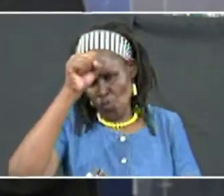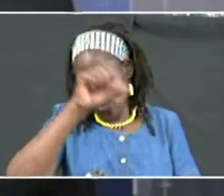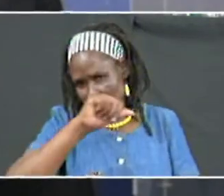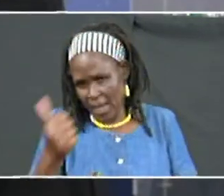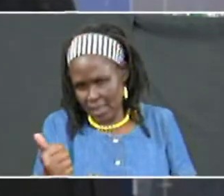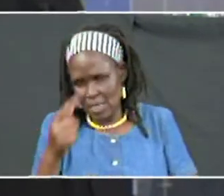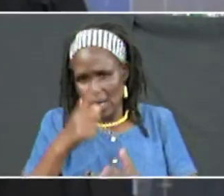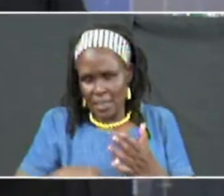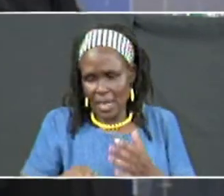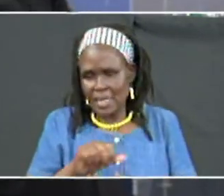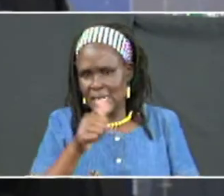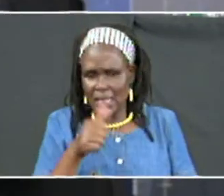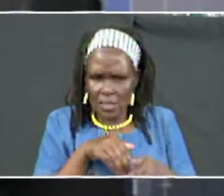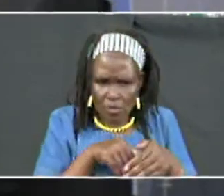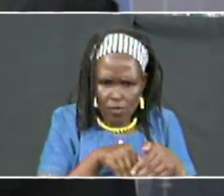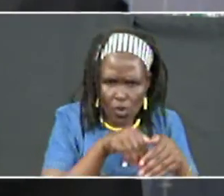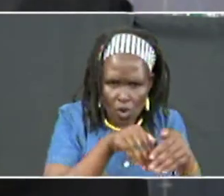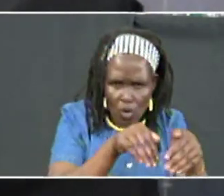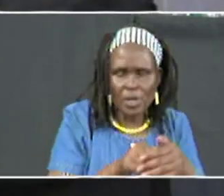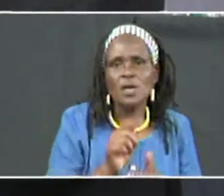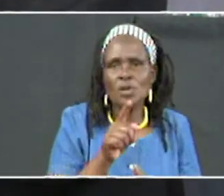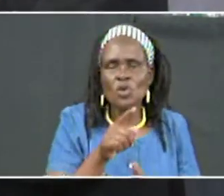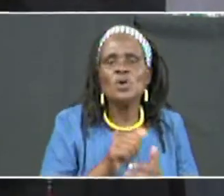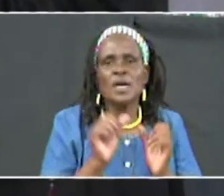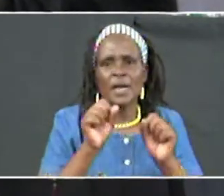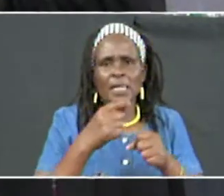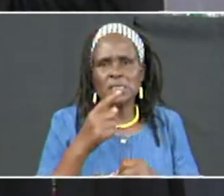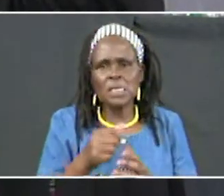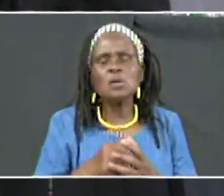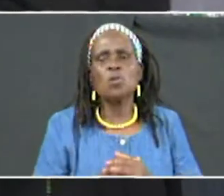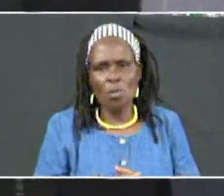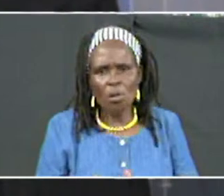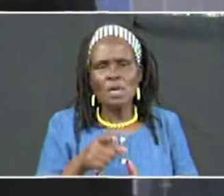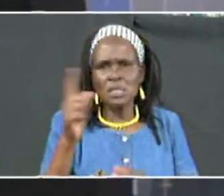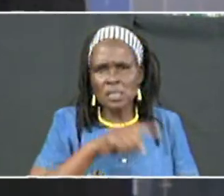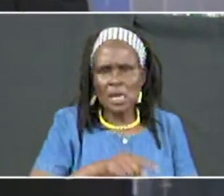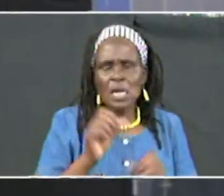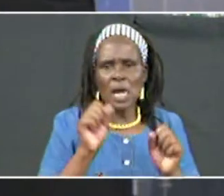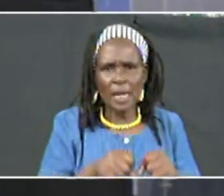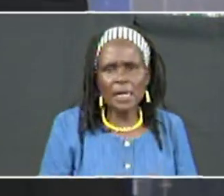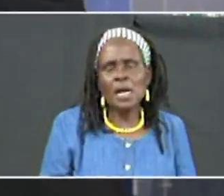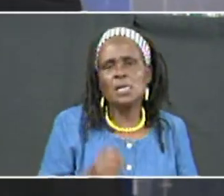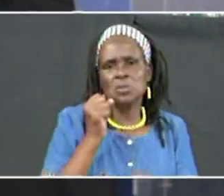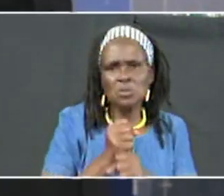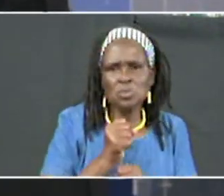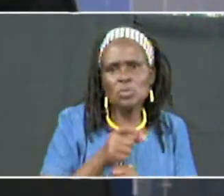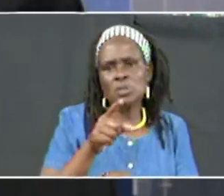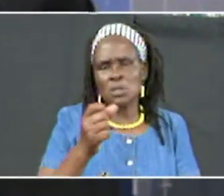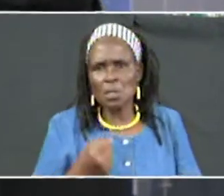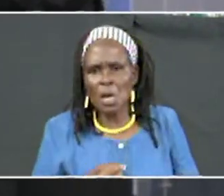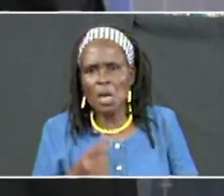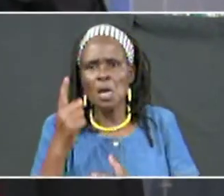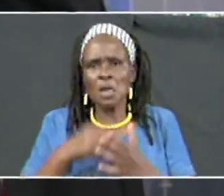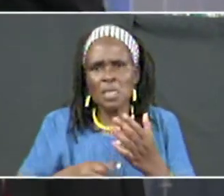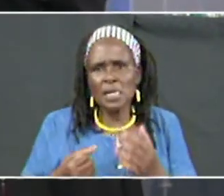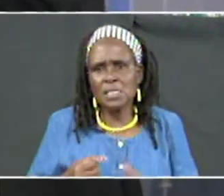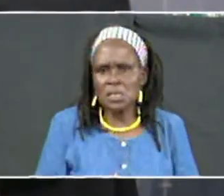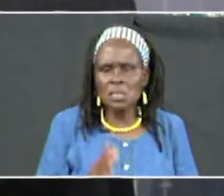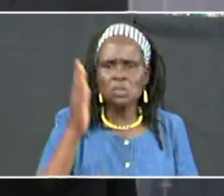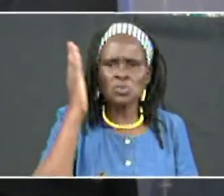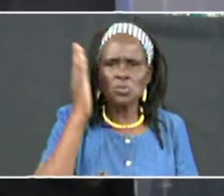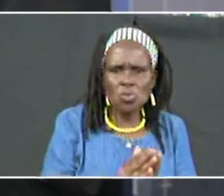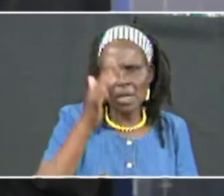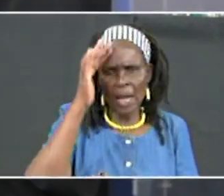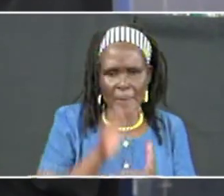others following your life can say, this guy, I can vouch for him. I can vouch for this girl that she is truly a